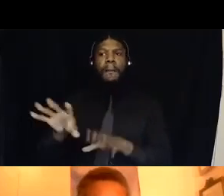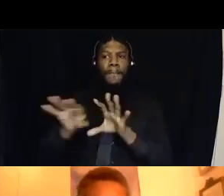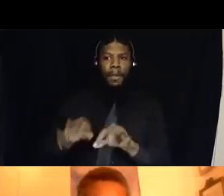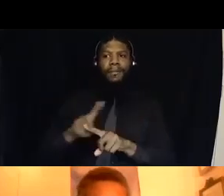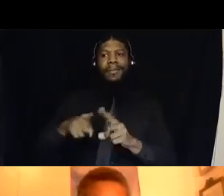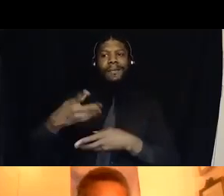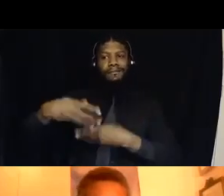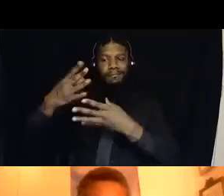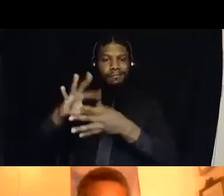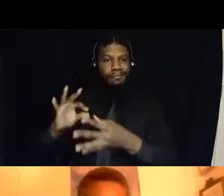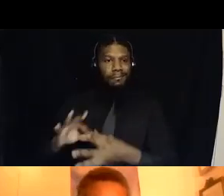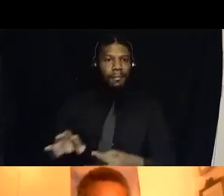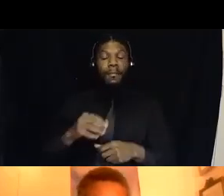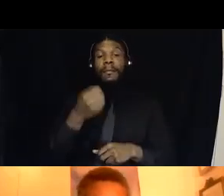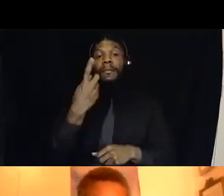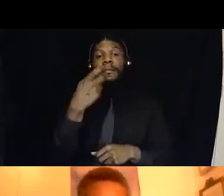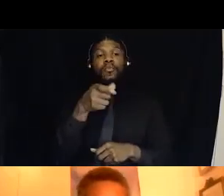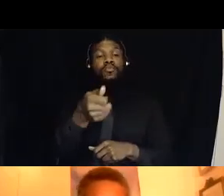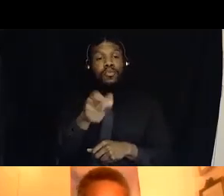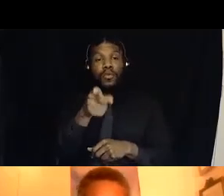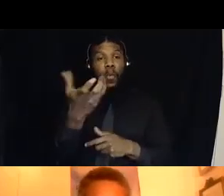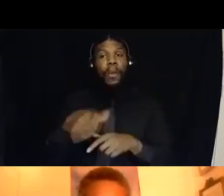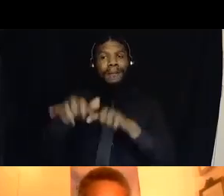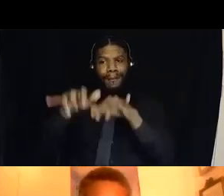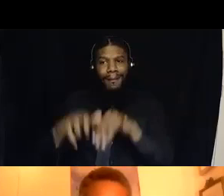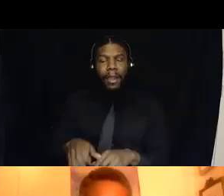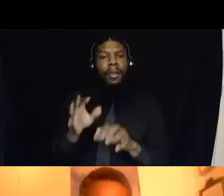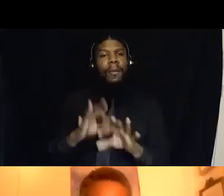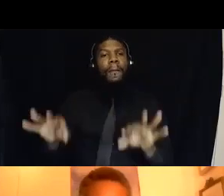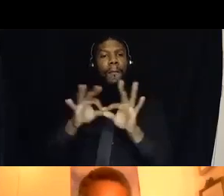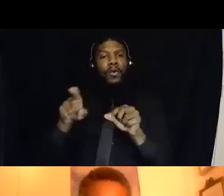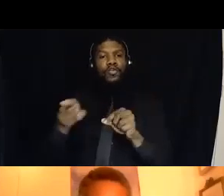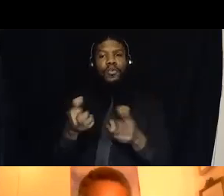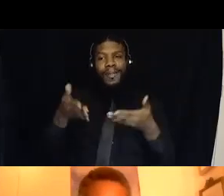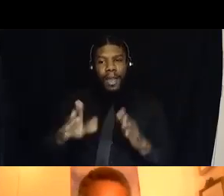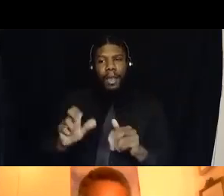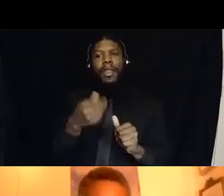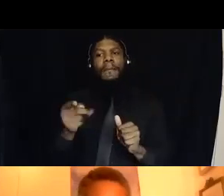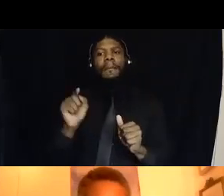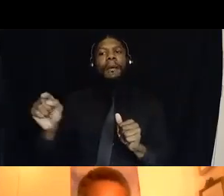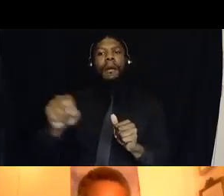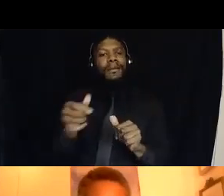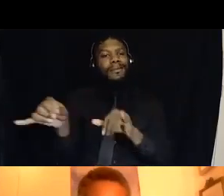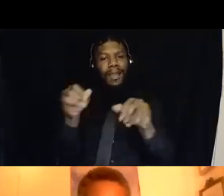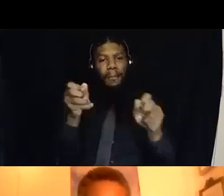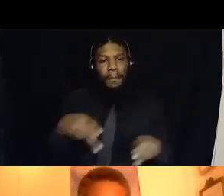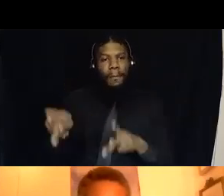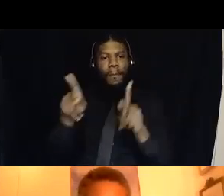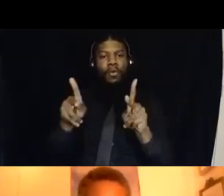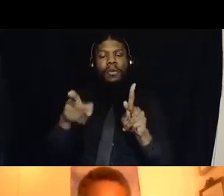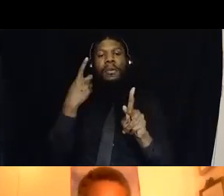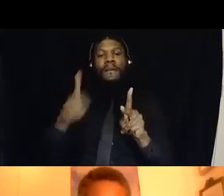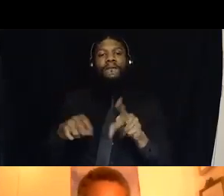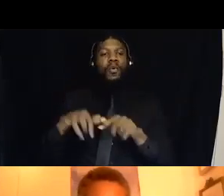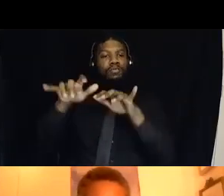gentle reminder to please make sure you leave and create space for others to do the same. We ask you to be mindful of the privileges you may